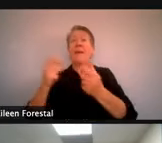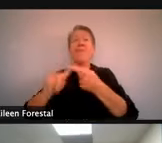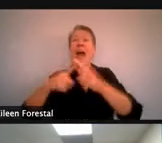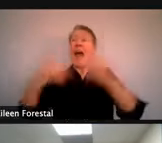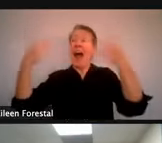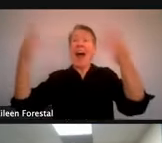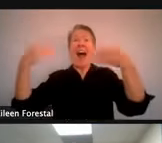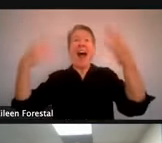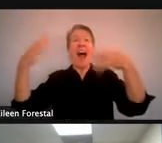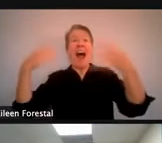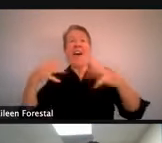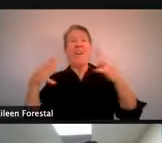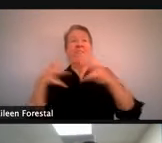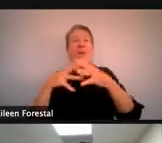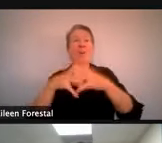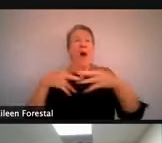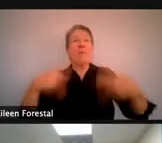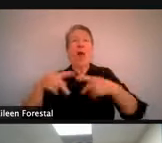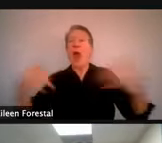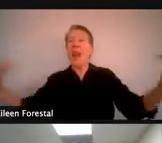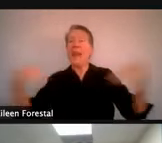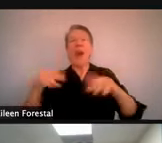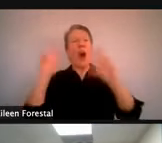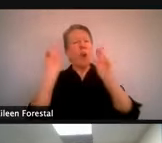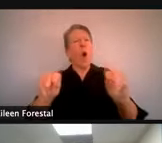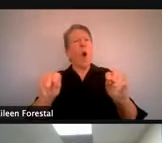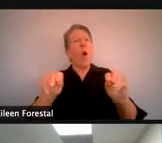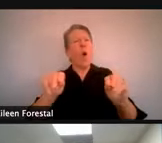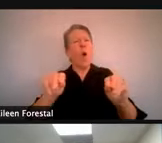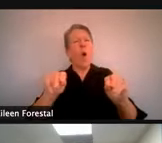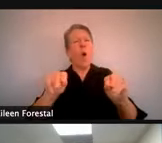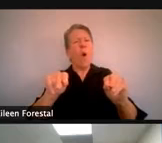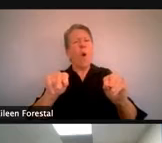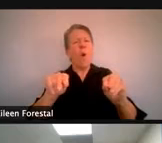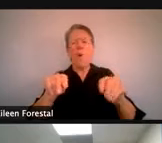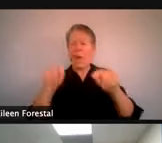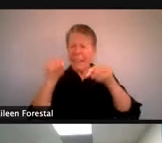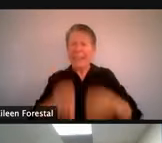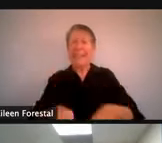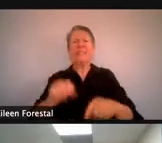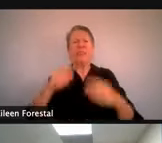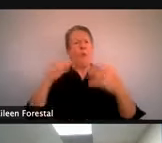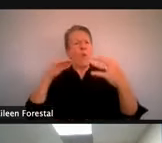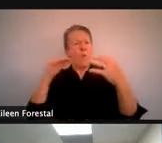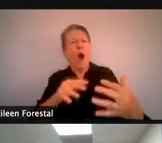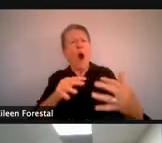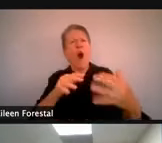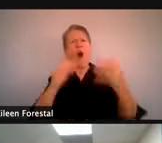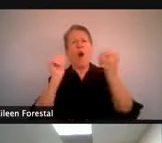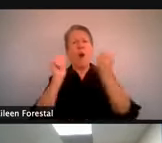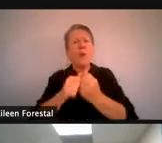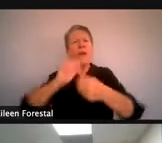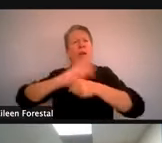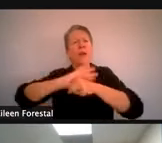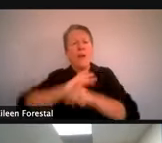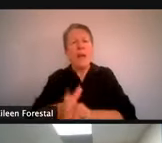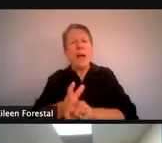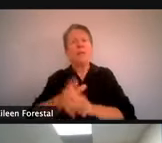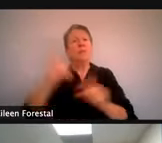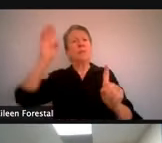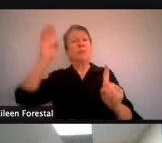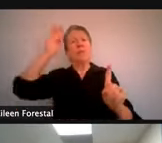but we're at war. We are at war. And we knew that cold weather would be our enemy.